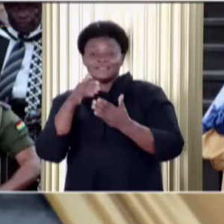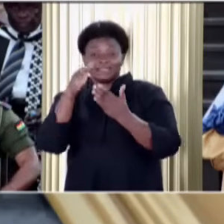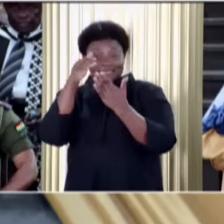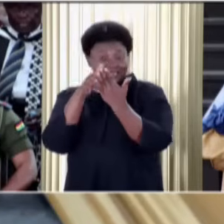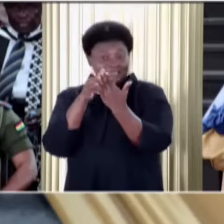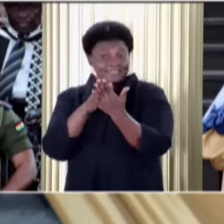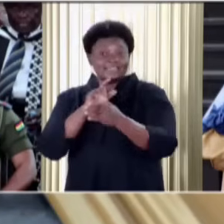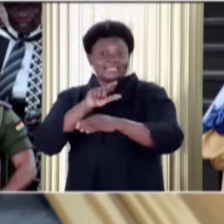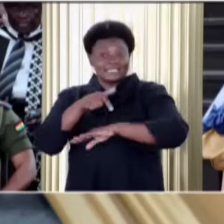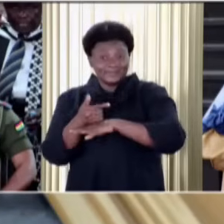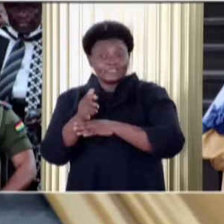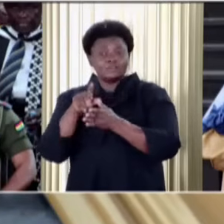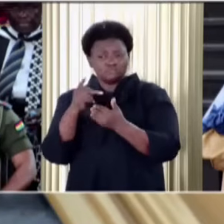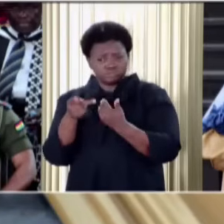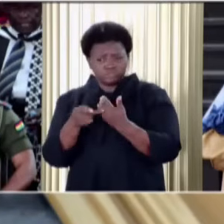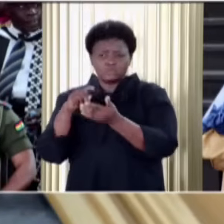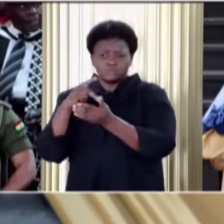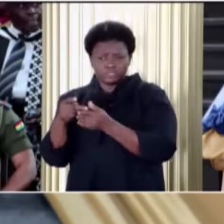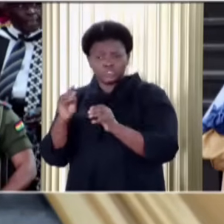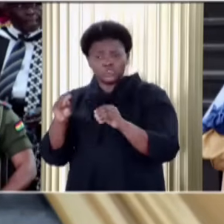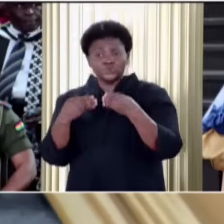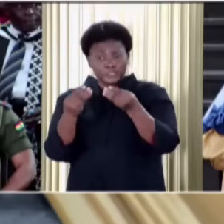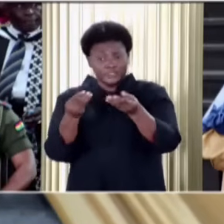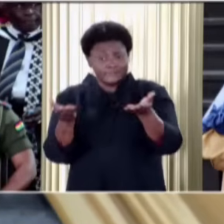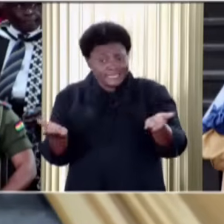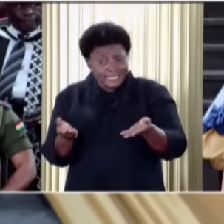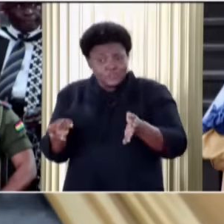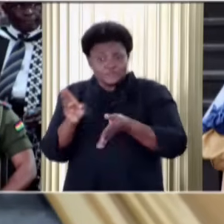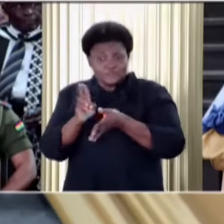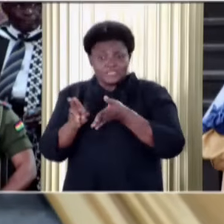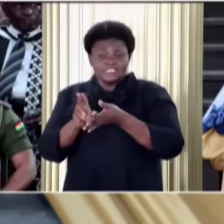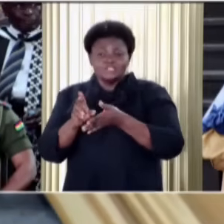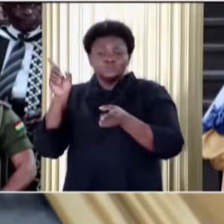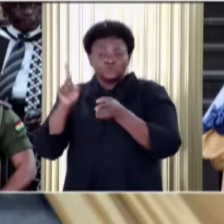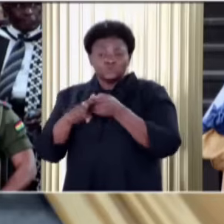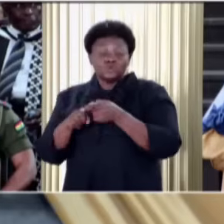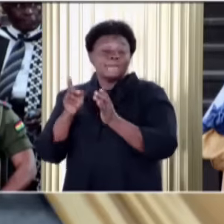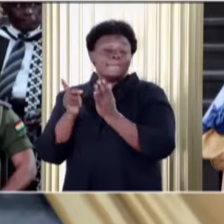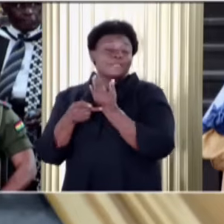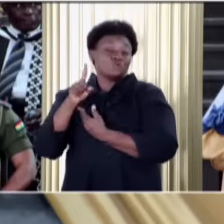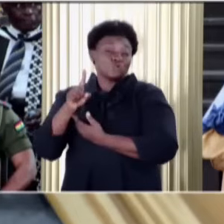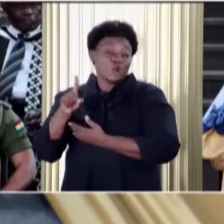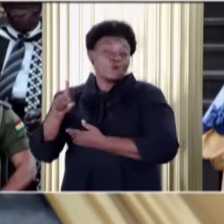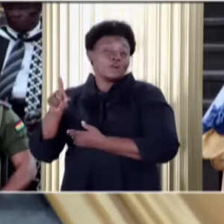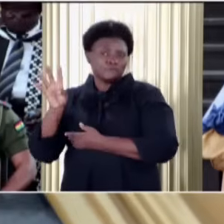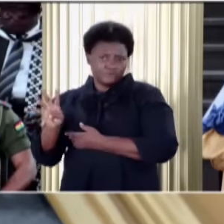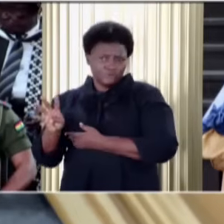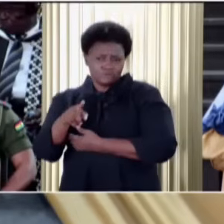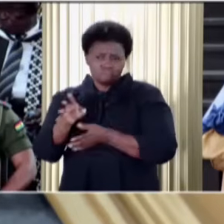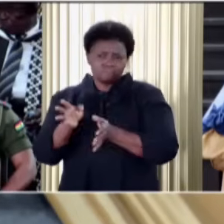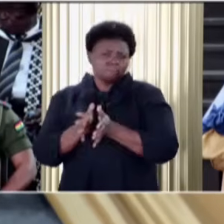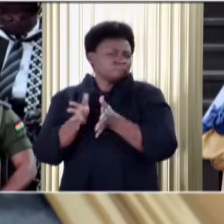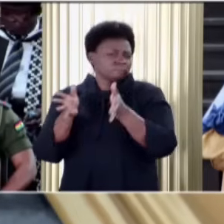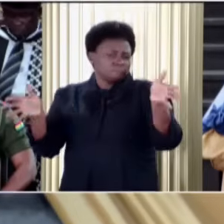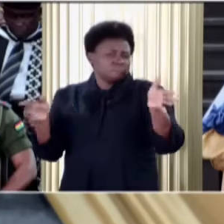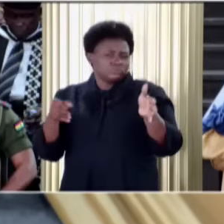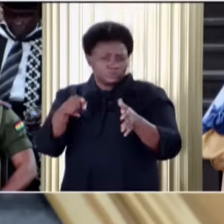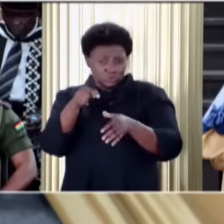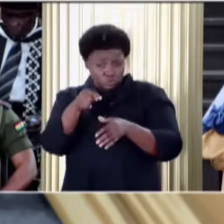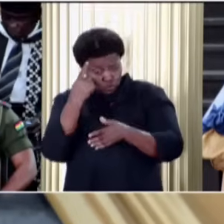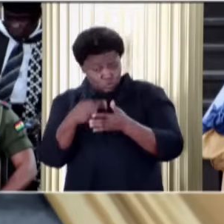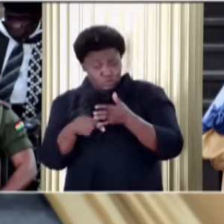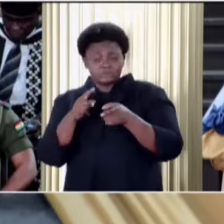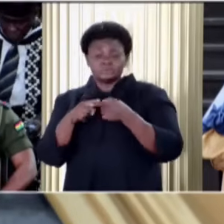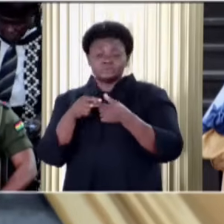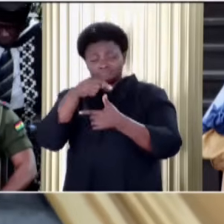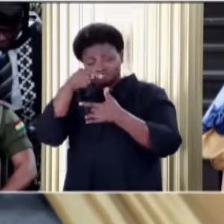graduate programs on offer here at the university, all the way to page 114. So you have a wide range of courses to choose from. We